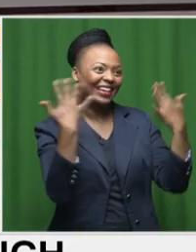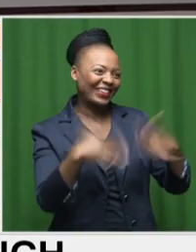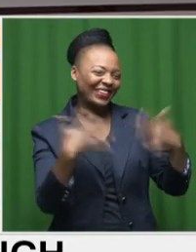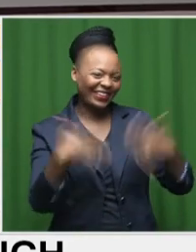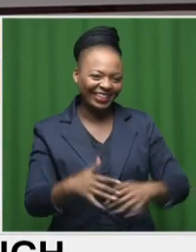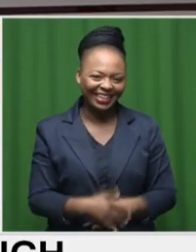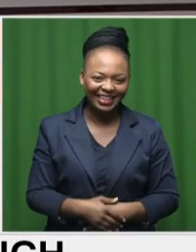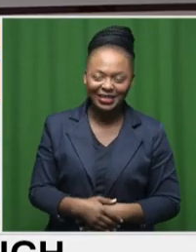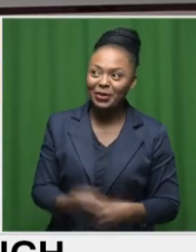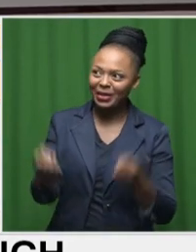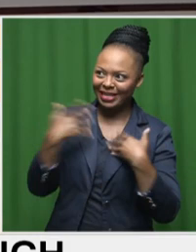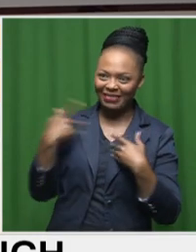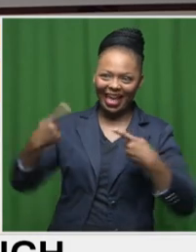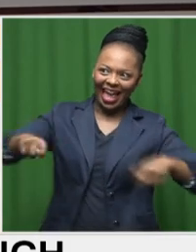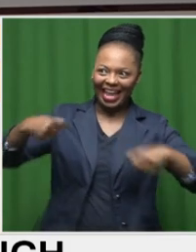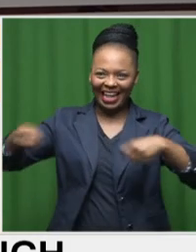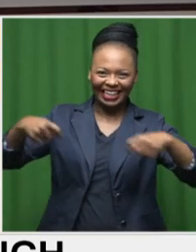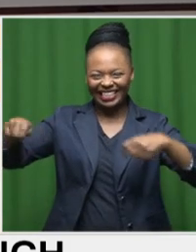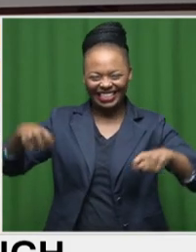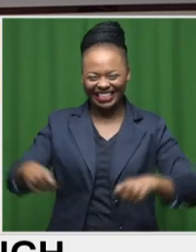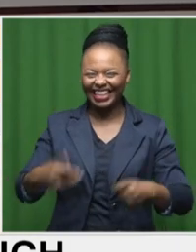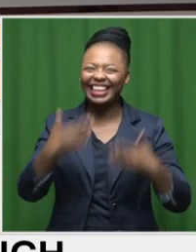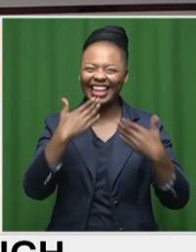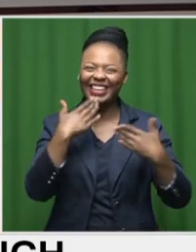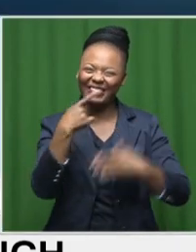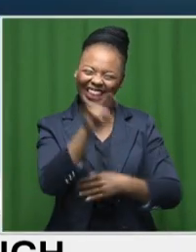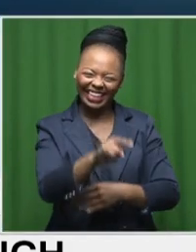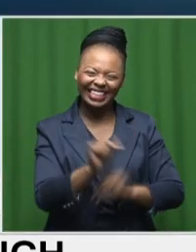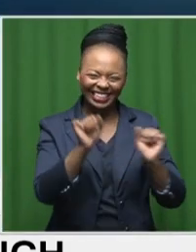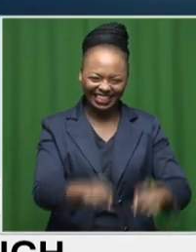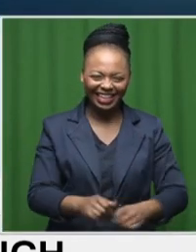You gave us your energy, and we're so grateful for that.